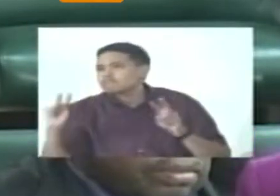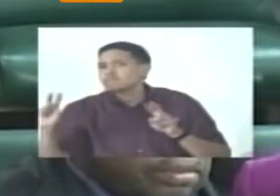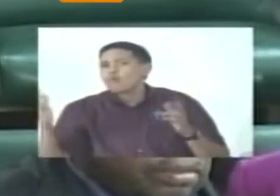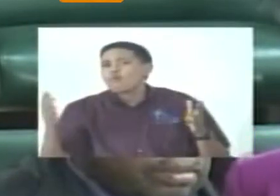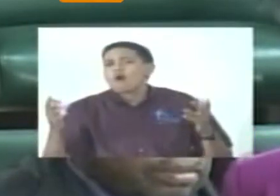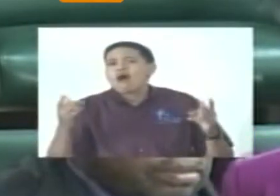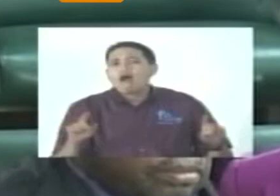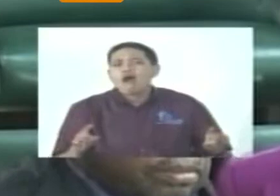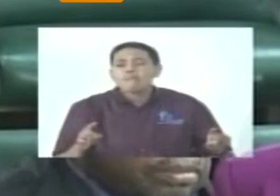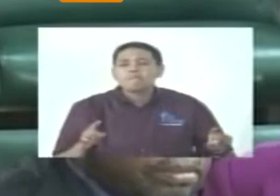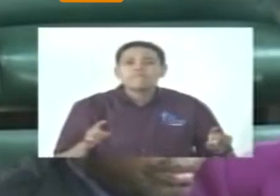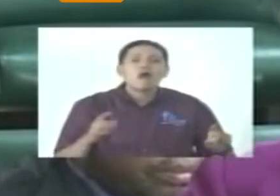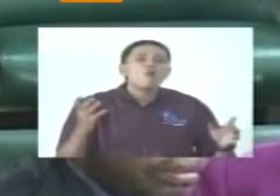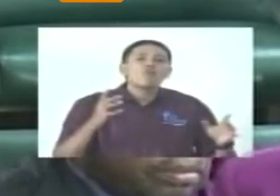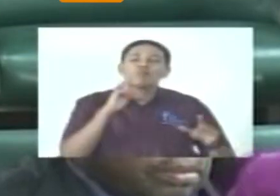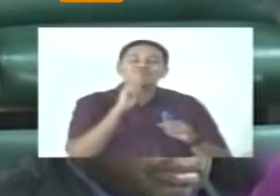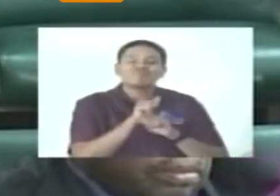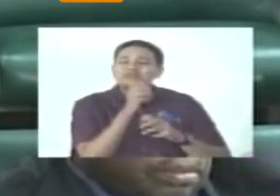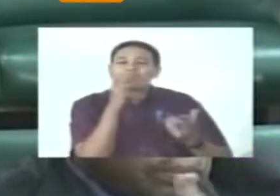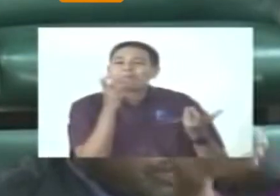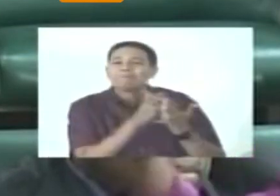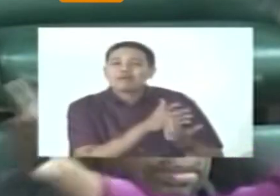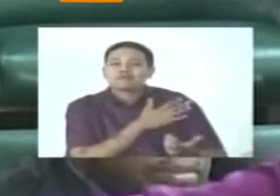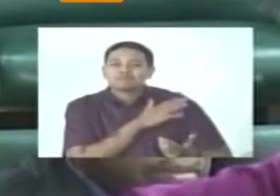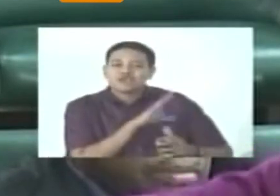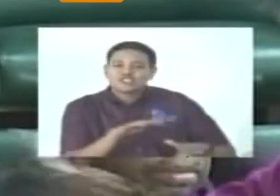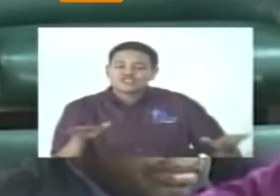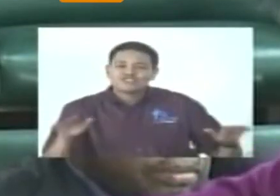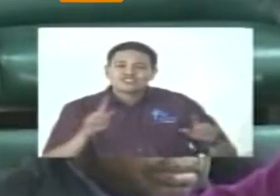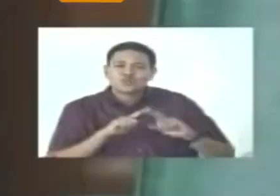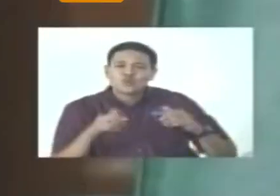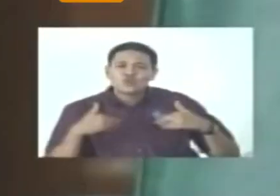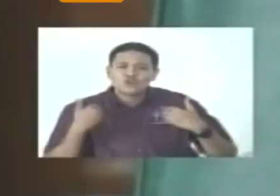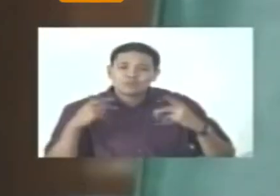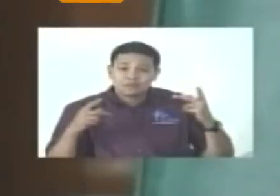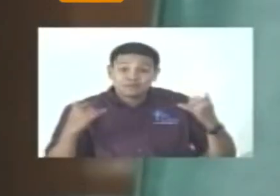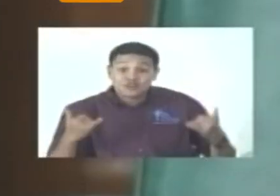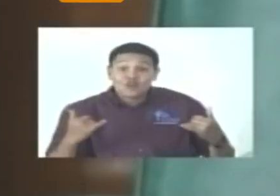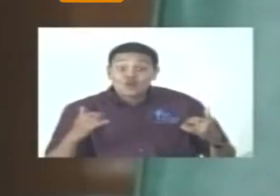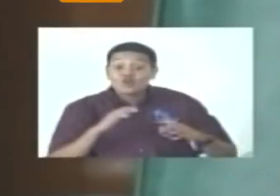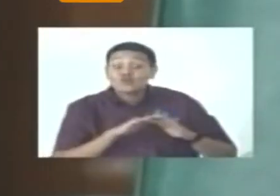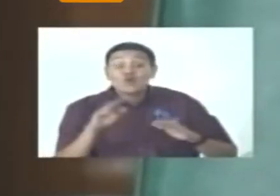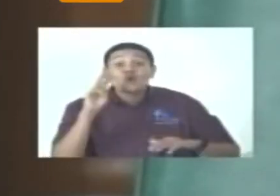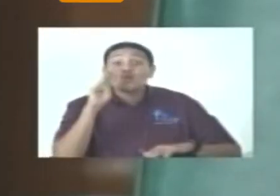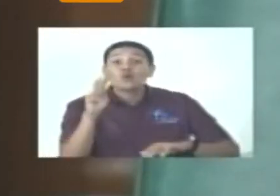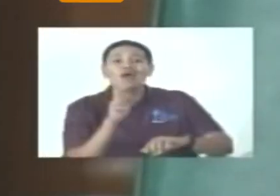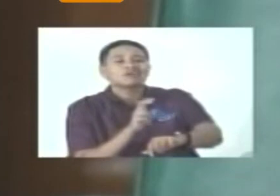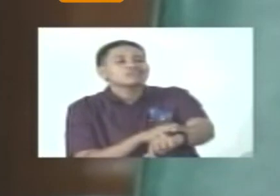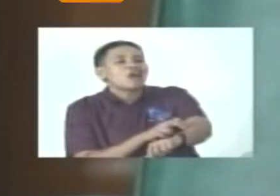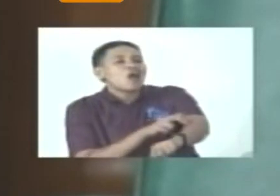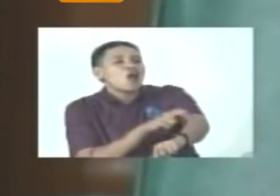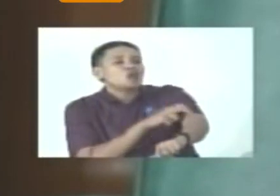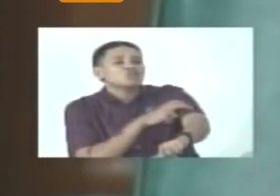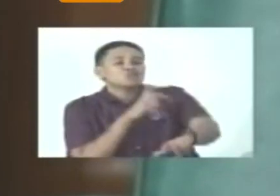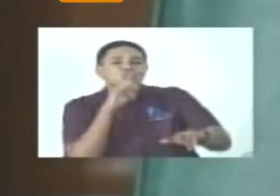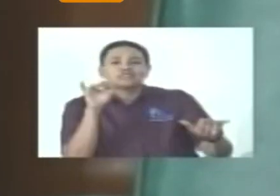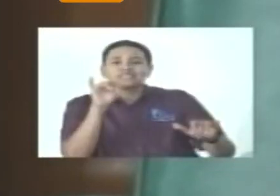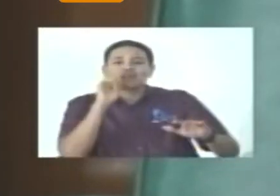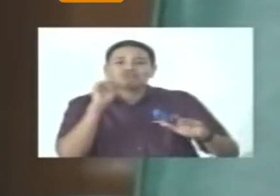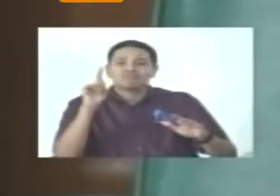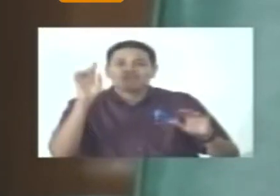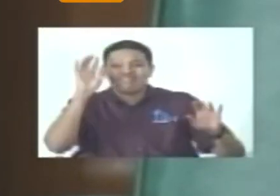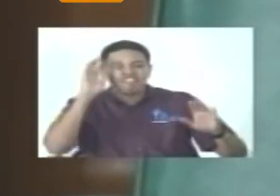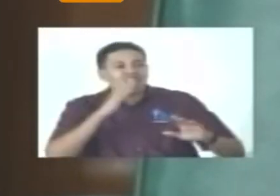what is not. But So young people nowadays don't look at tattoos with the same kind of